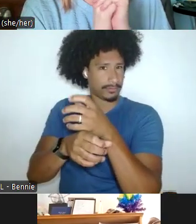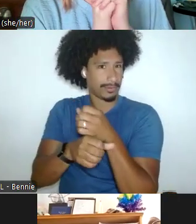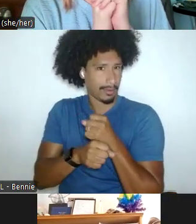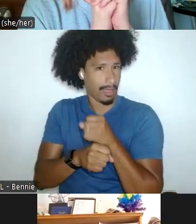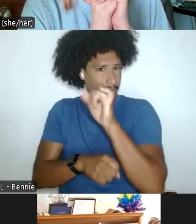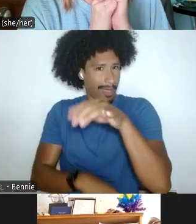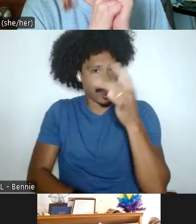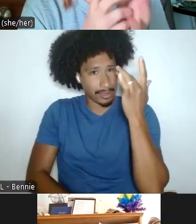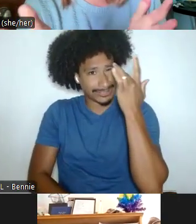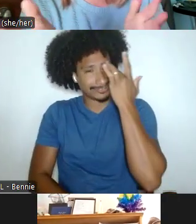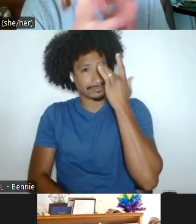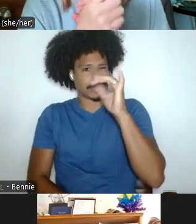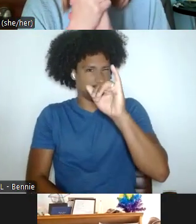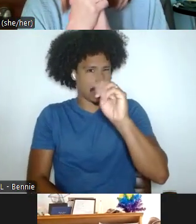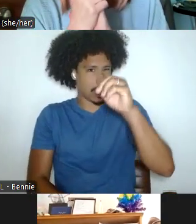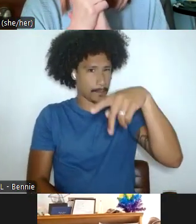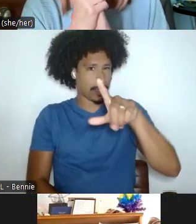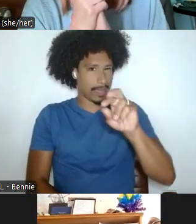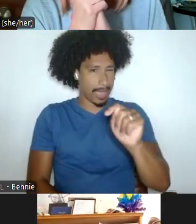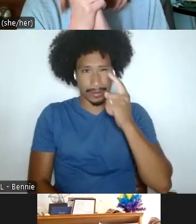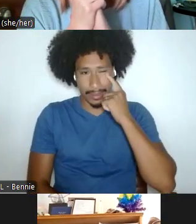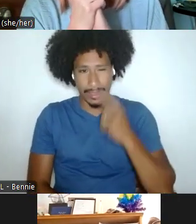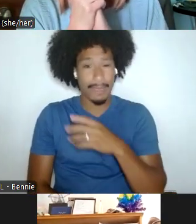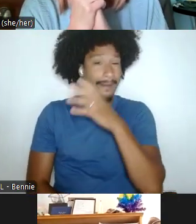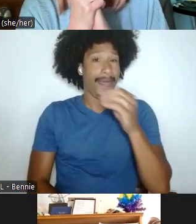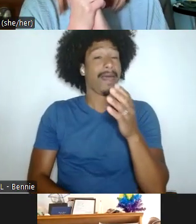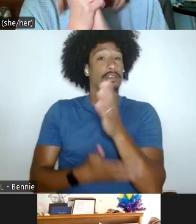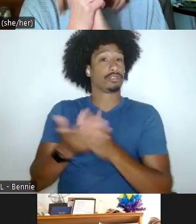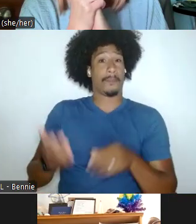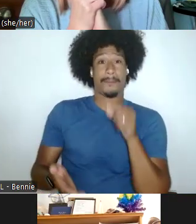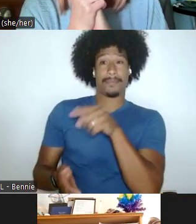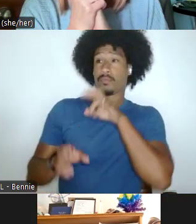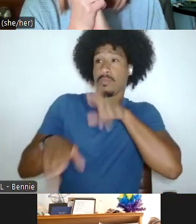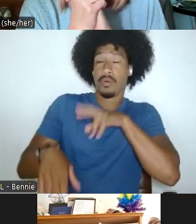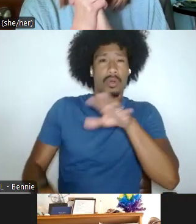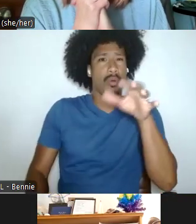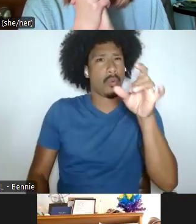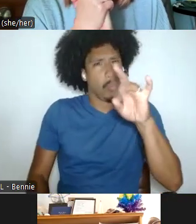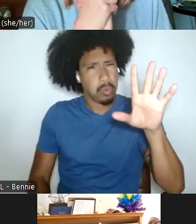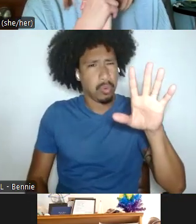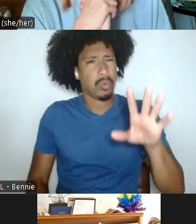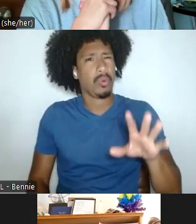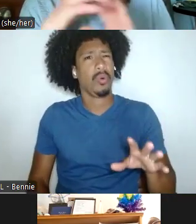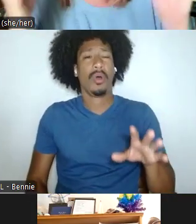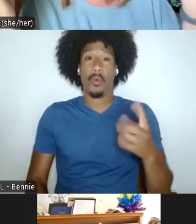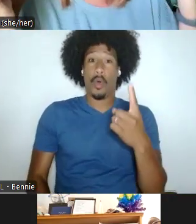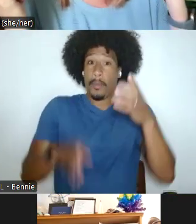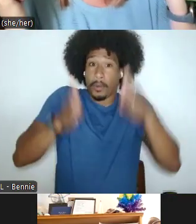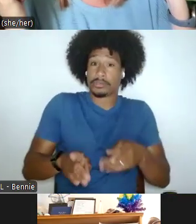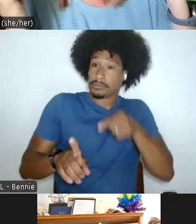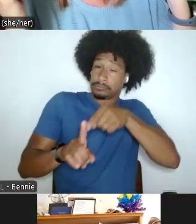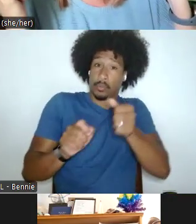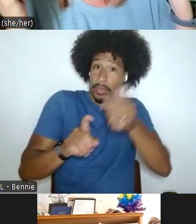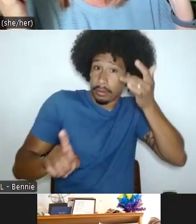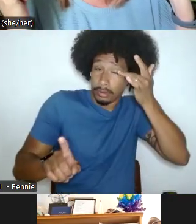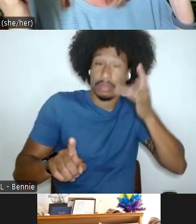implant, and some of this reporting is quite striking, right? So for one person, they were literally crossing the street when their Argus